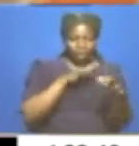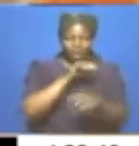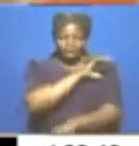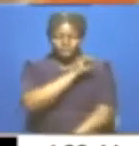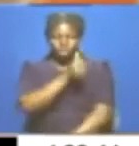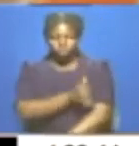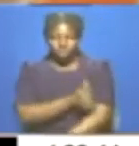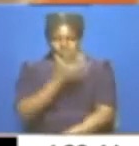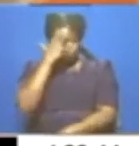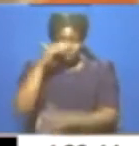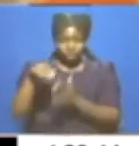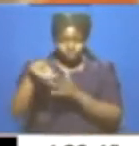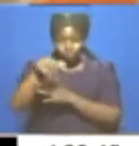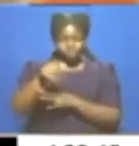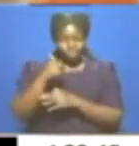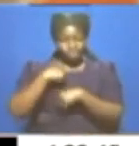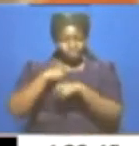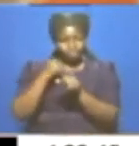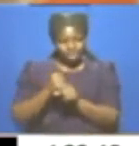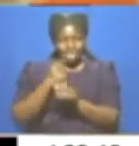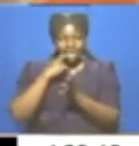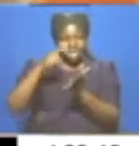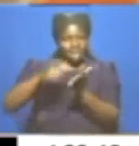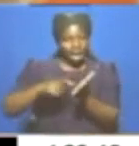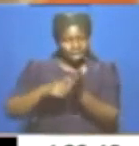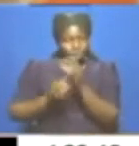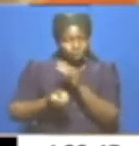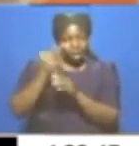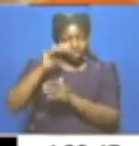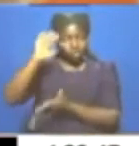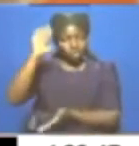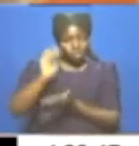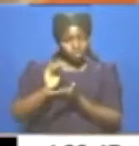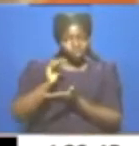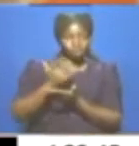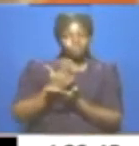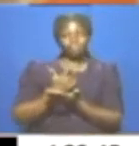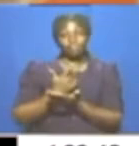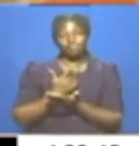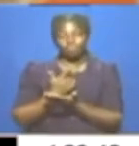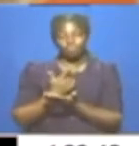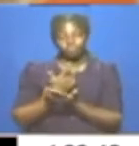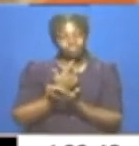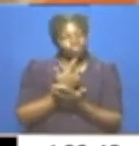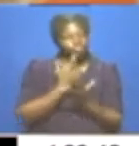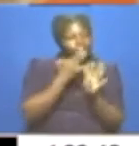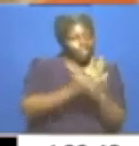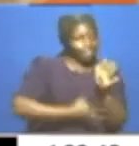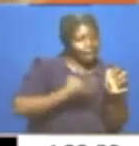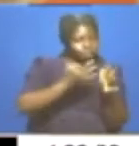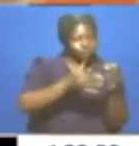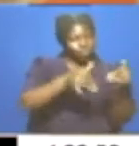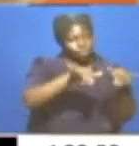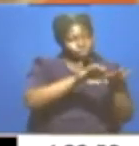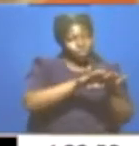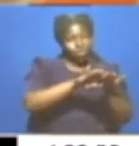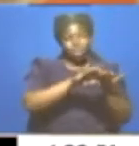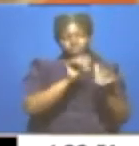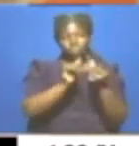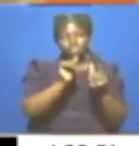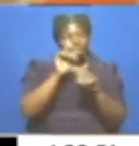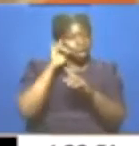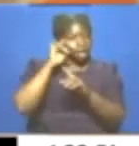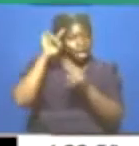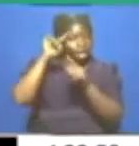in Nyatike drastically reduced, threatening the multi-million shilling scheme that was earmarked to increase rice production.